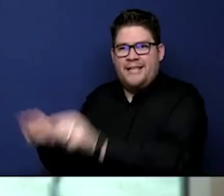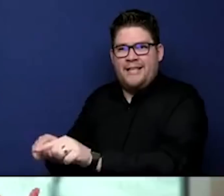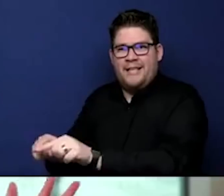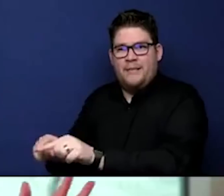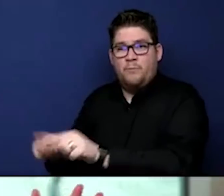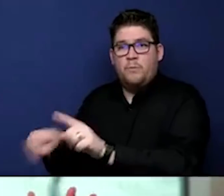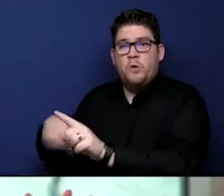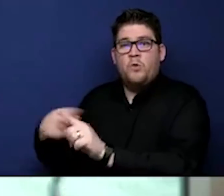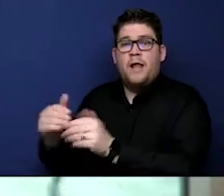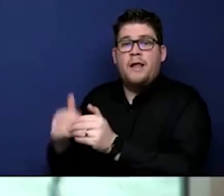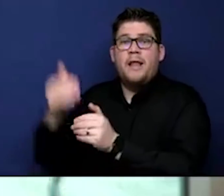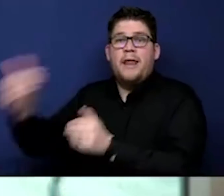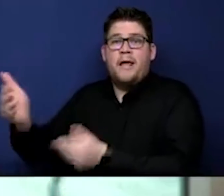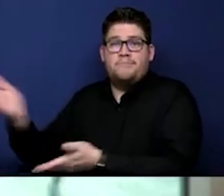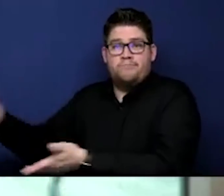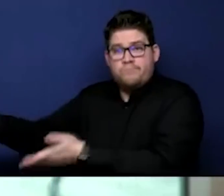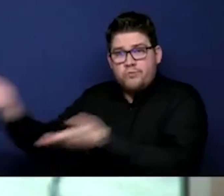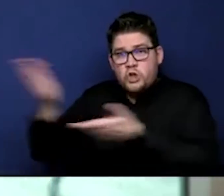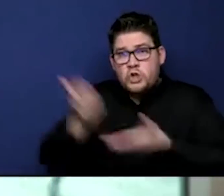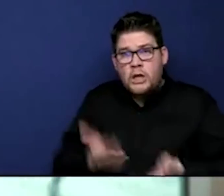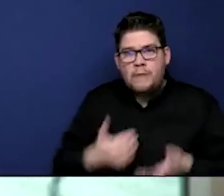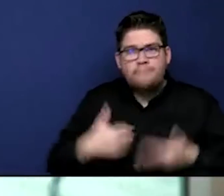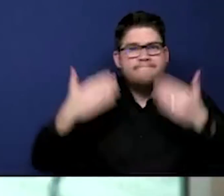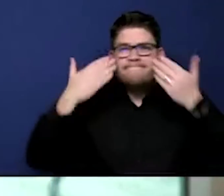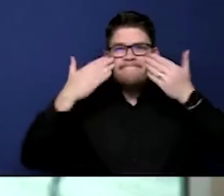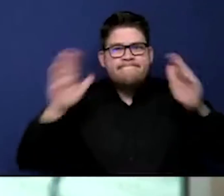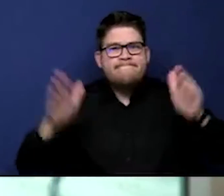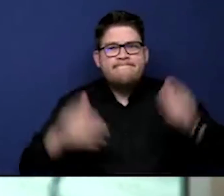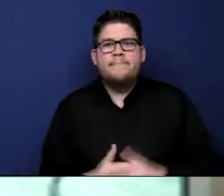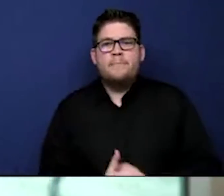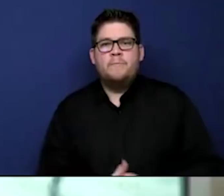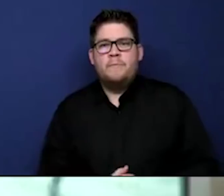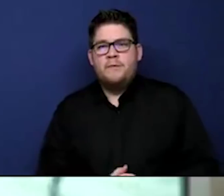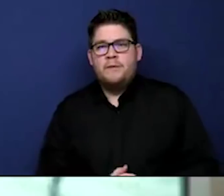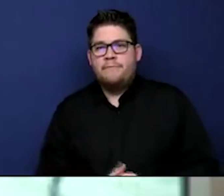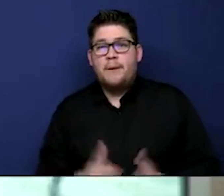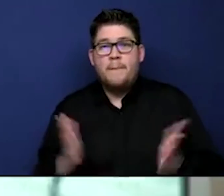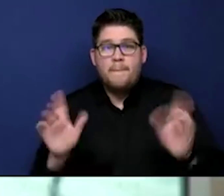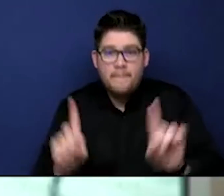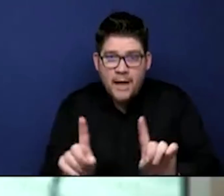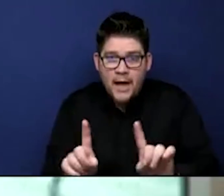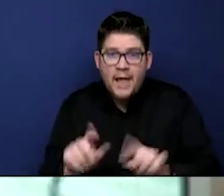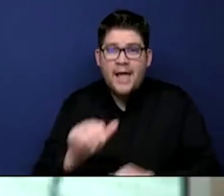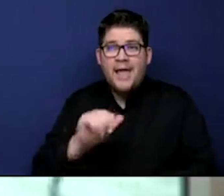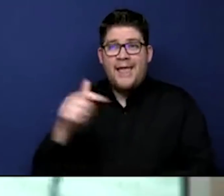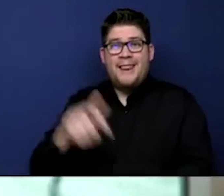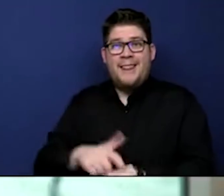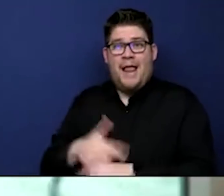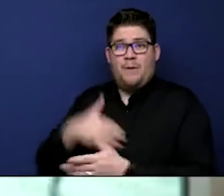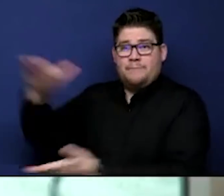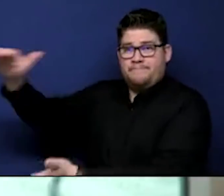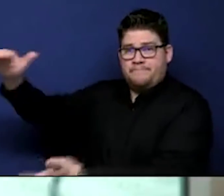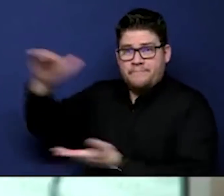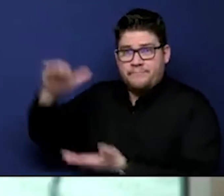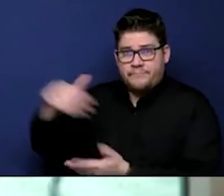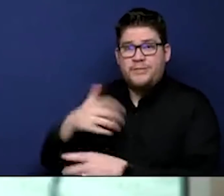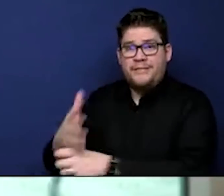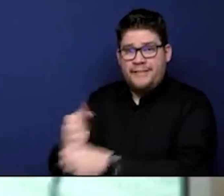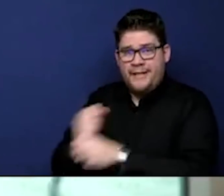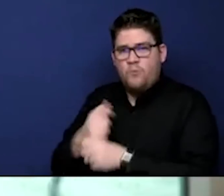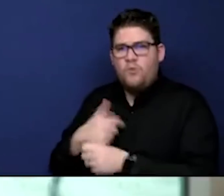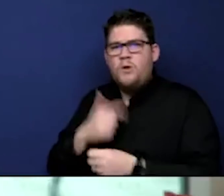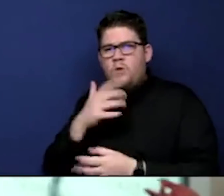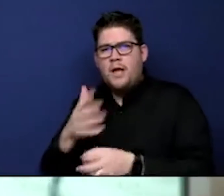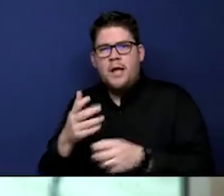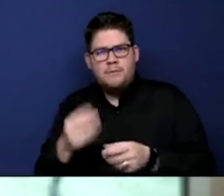do is match as best we can supply when it gets here, getting it out to people as quickly as we possibly can. And I don't